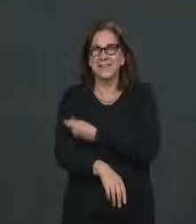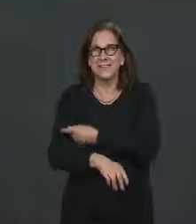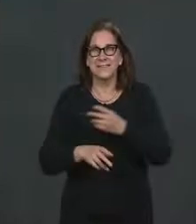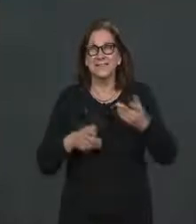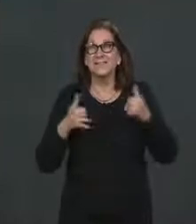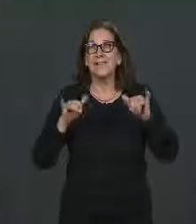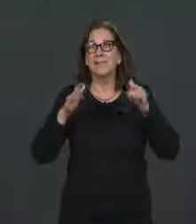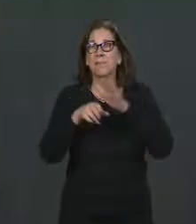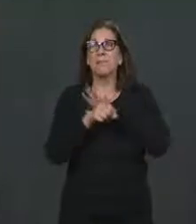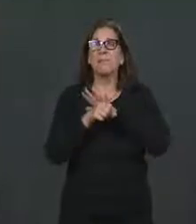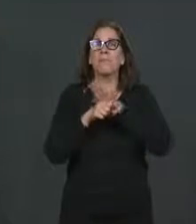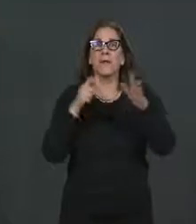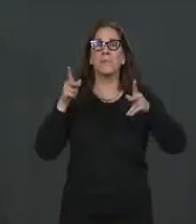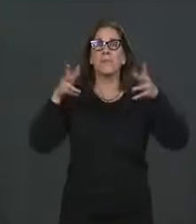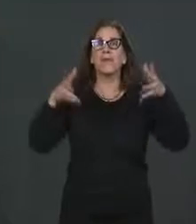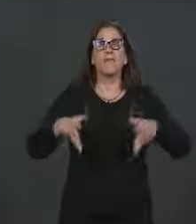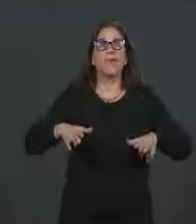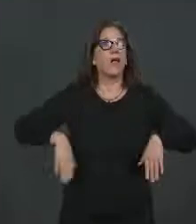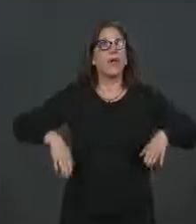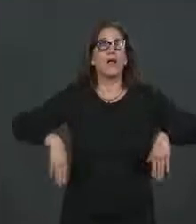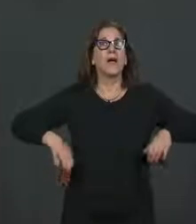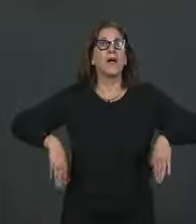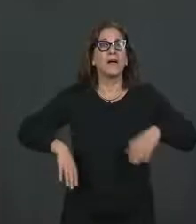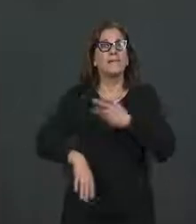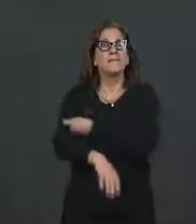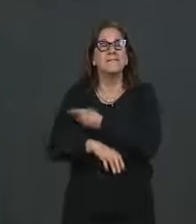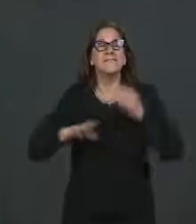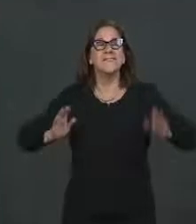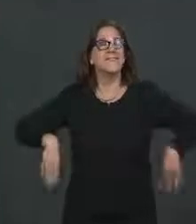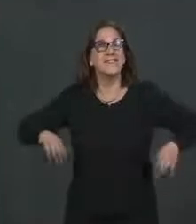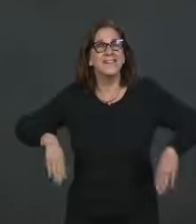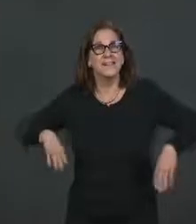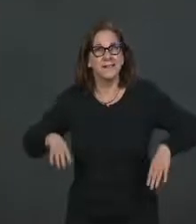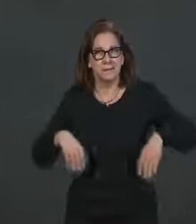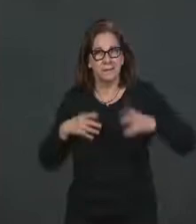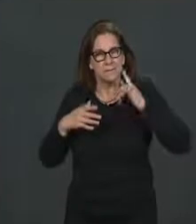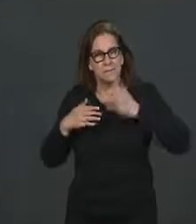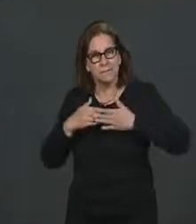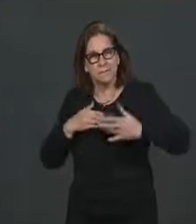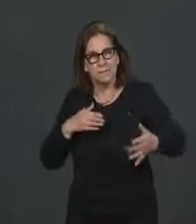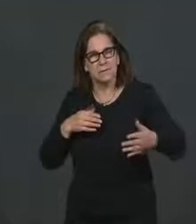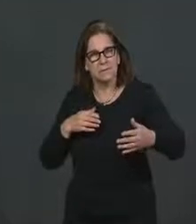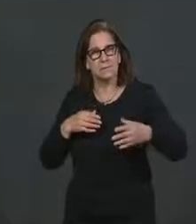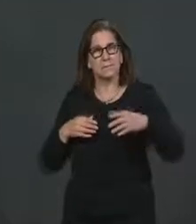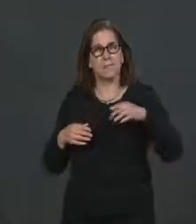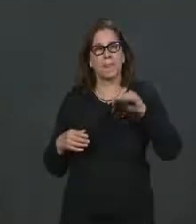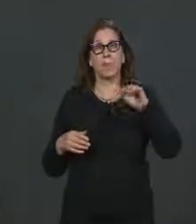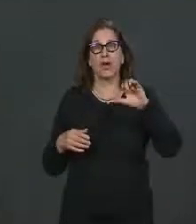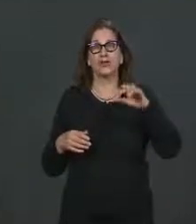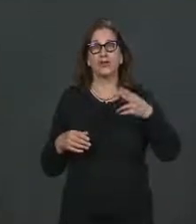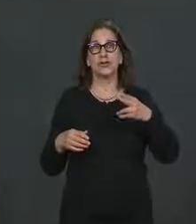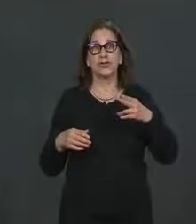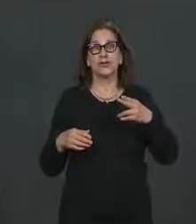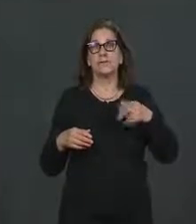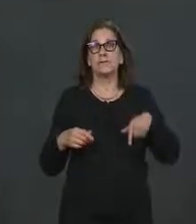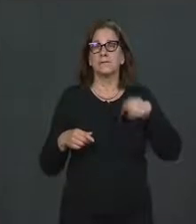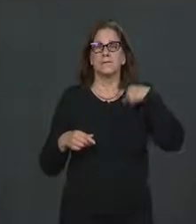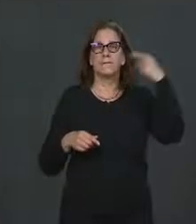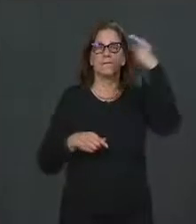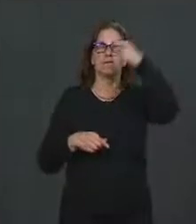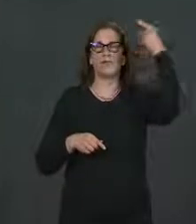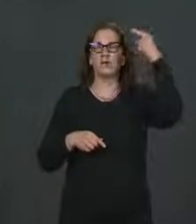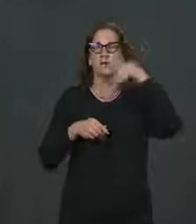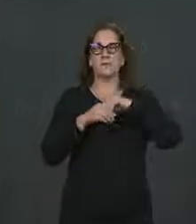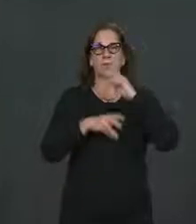You know, we will administer more shots in March than any country on earth. But even so, we have to give more shots in April than we did